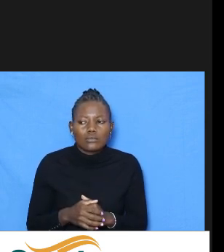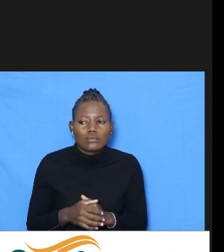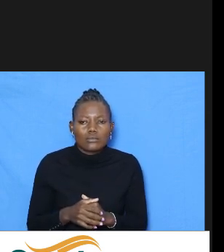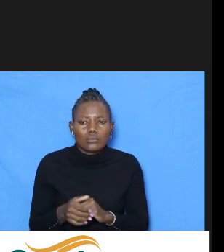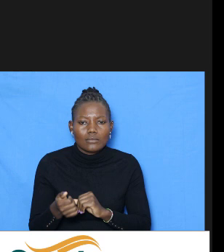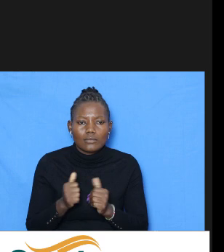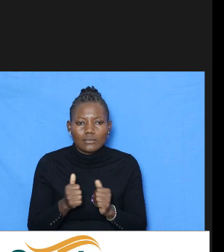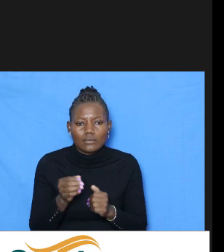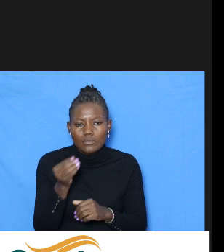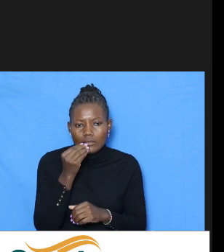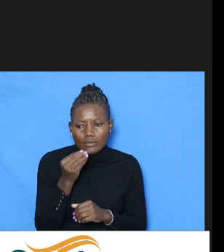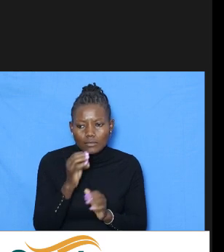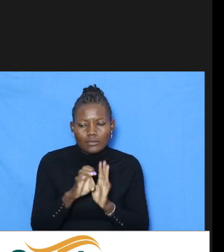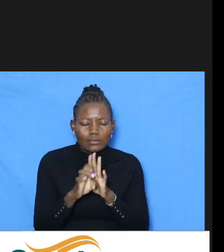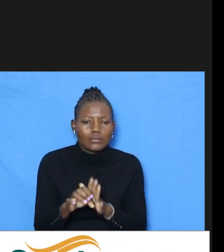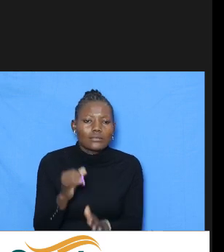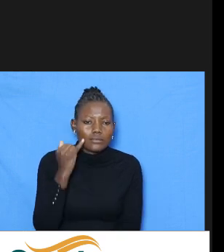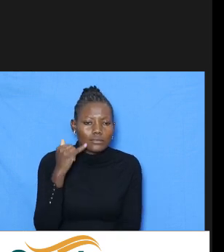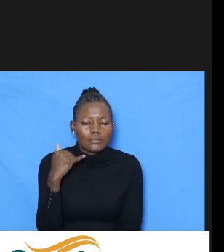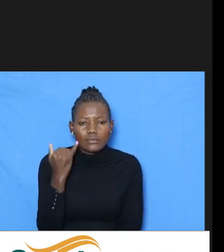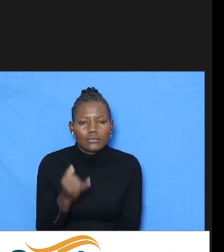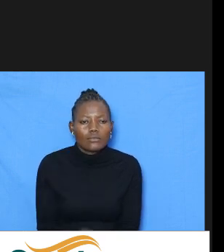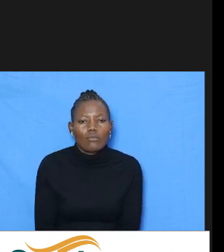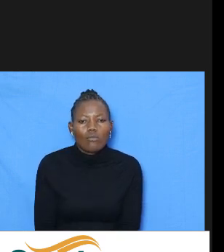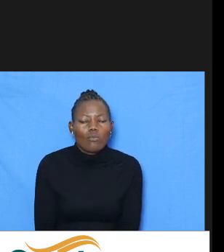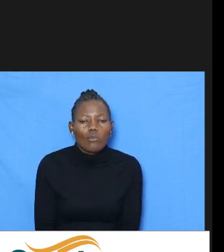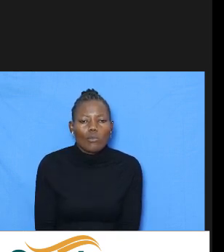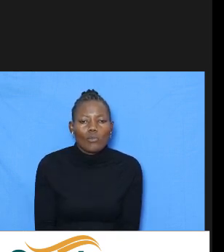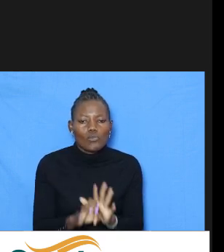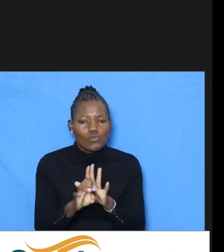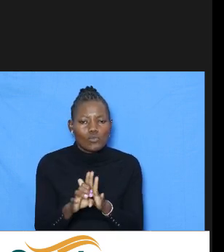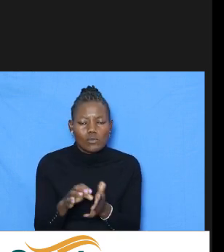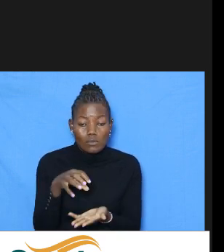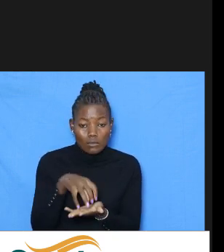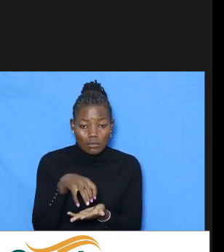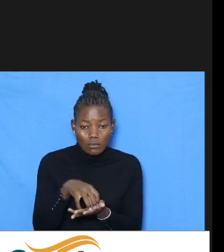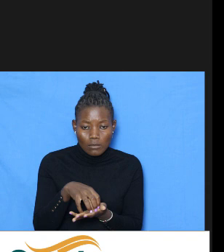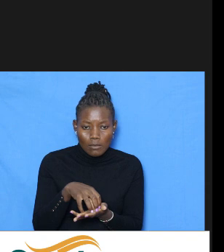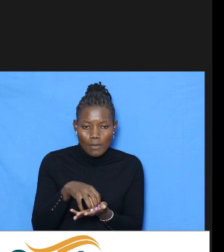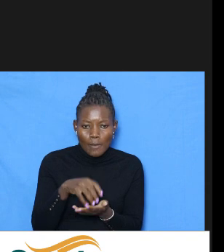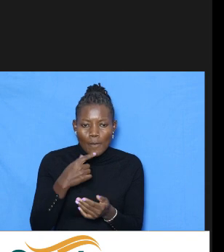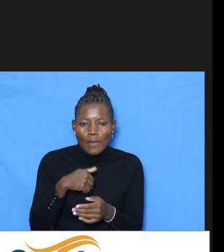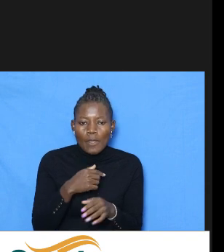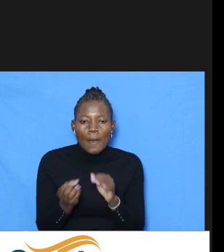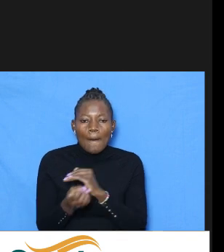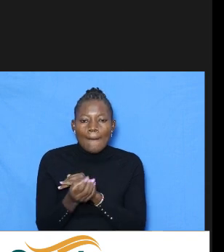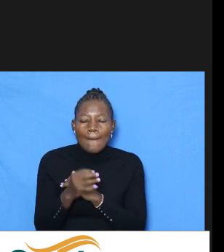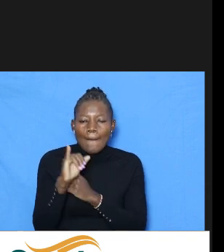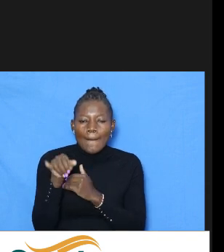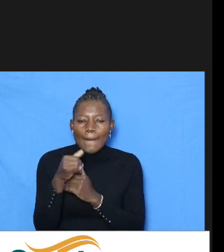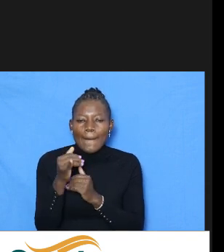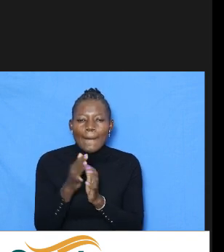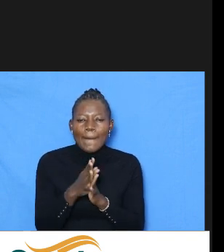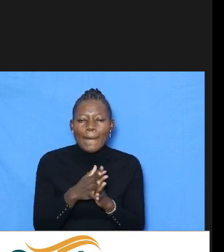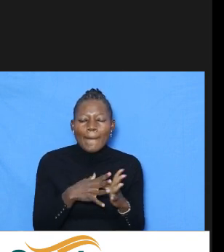foods, things like the sports drink. For example, in such a situation, then we advise that they just go